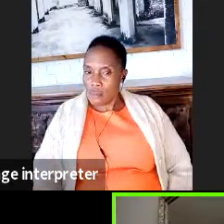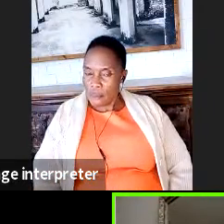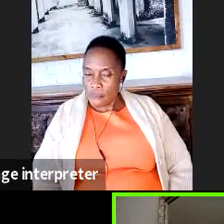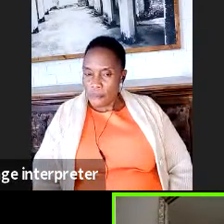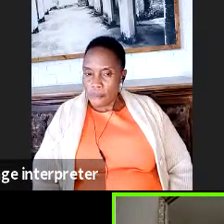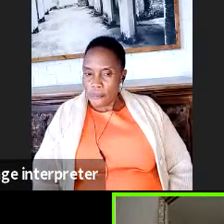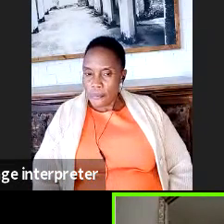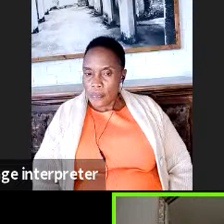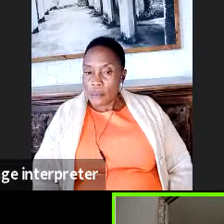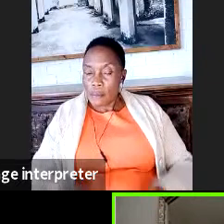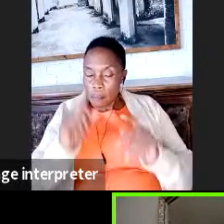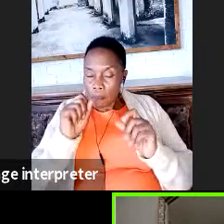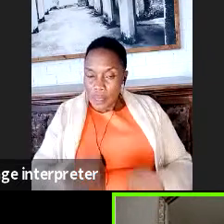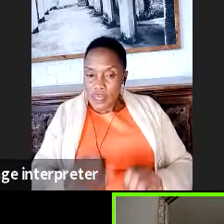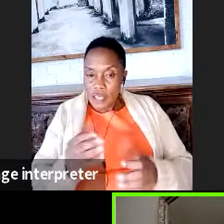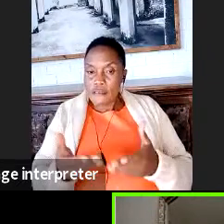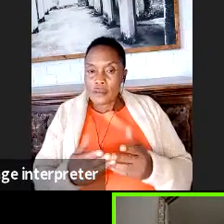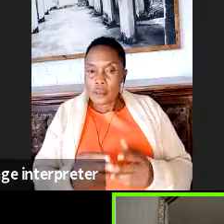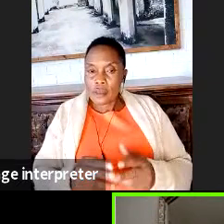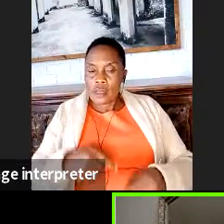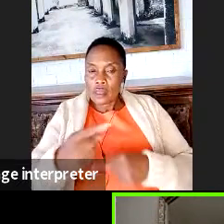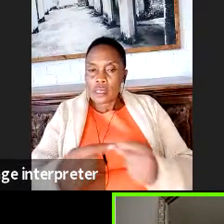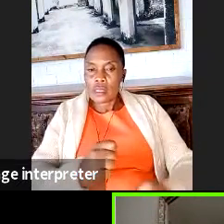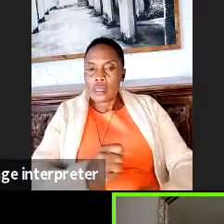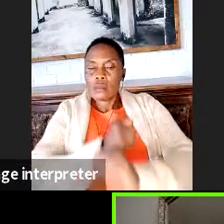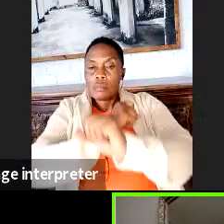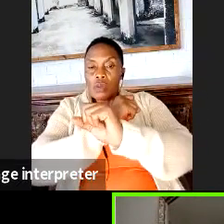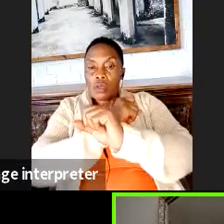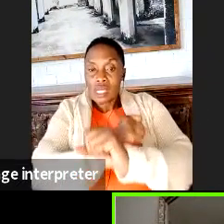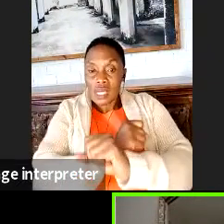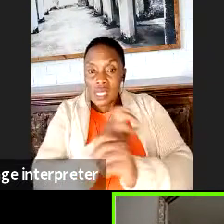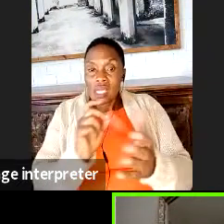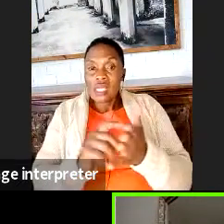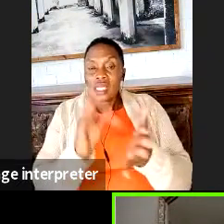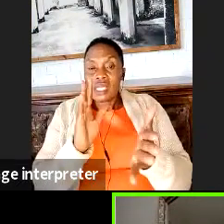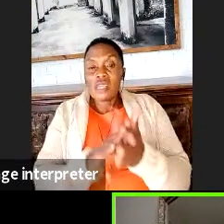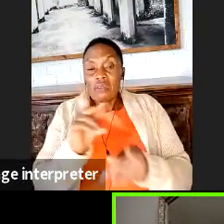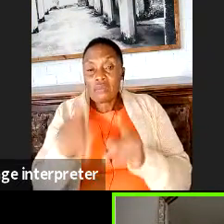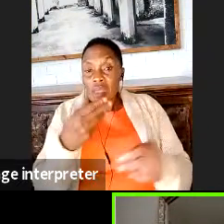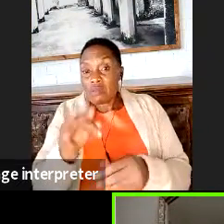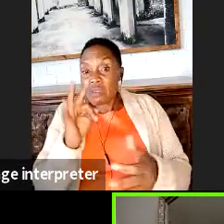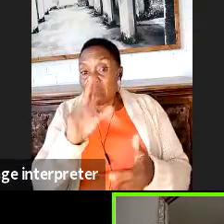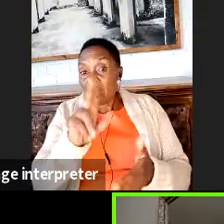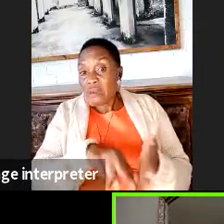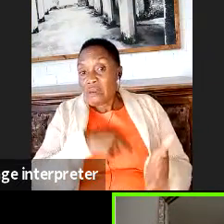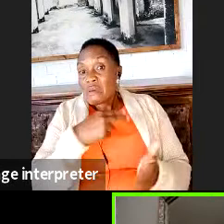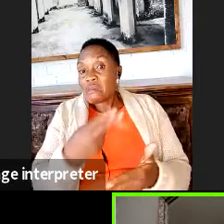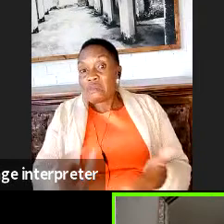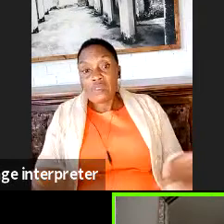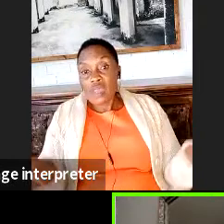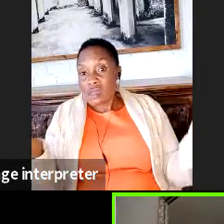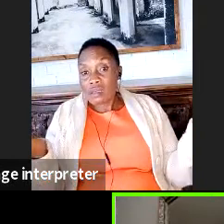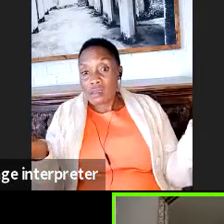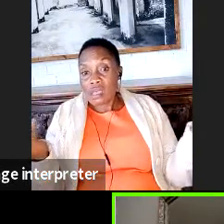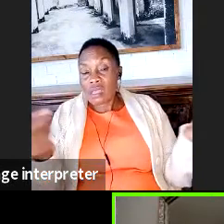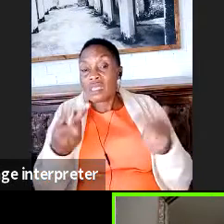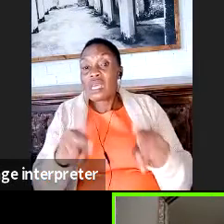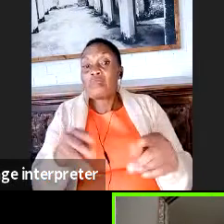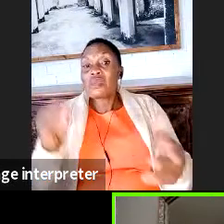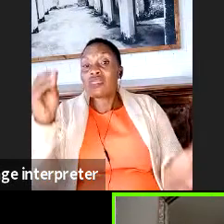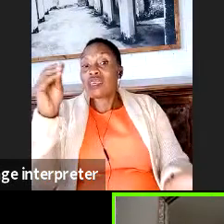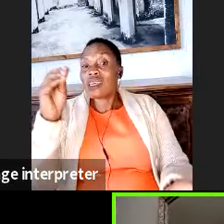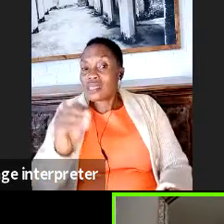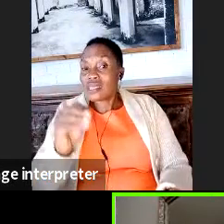very protected, because this is the data of the people. And if you do fail or incidences like this happens again, this is